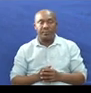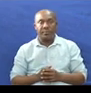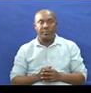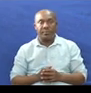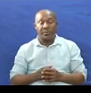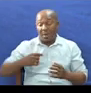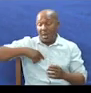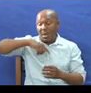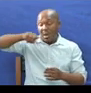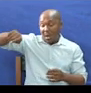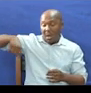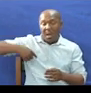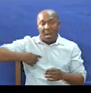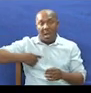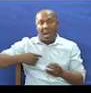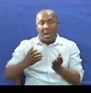is just